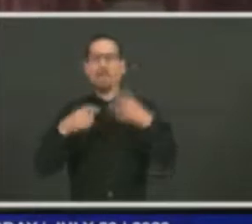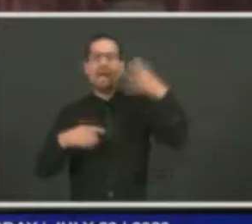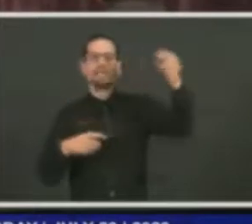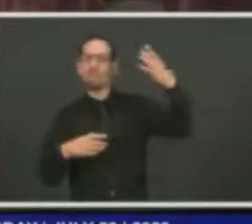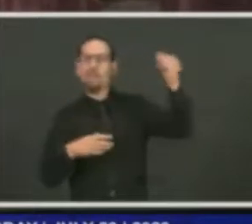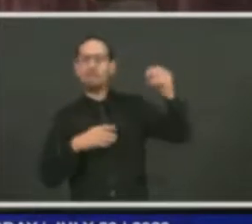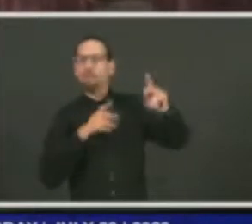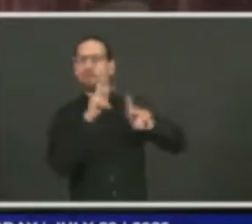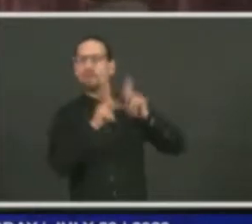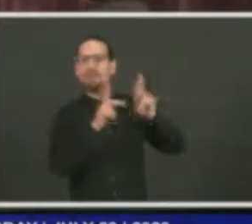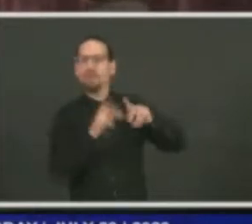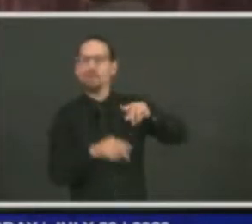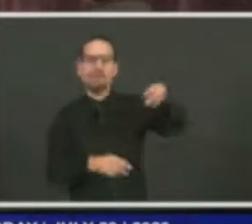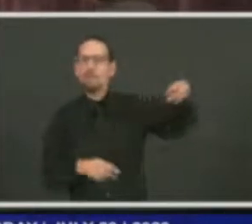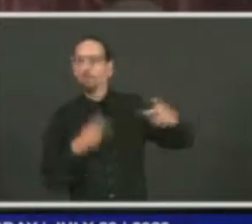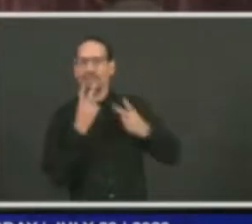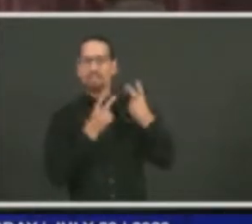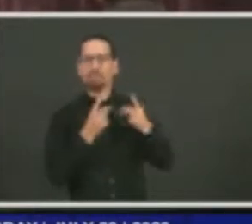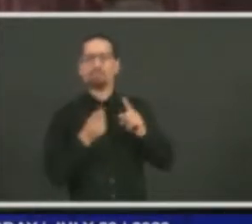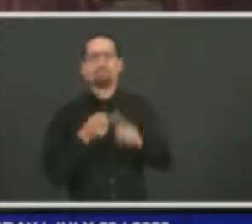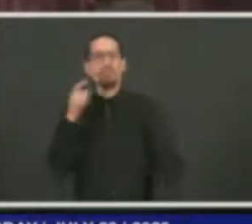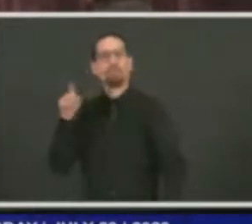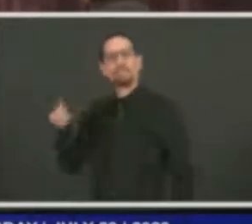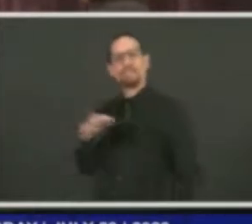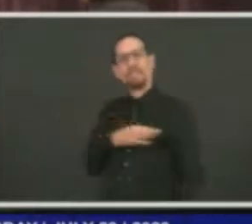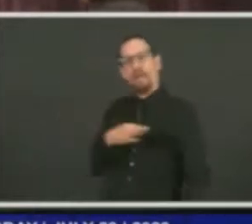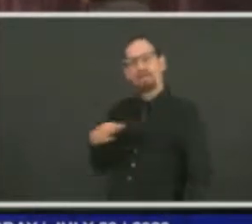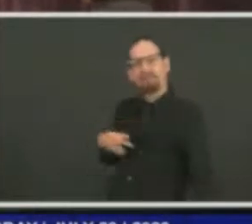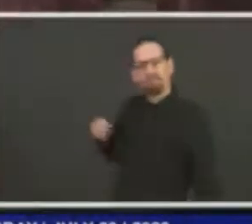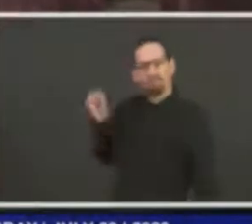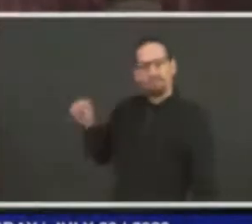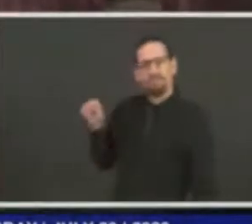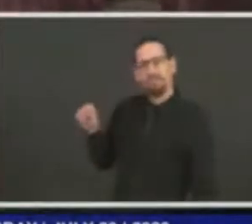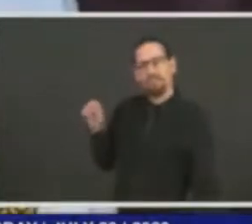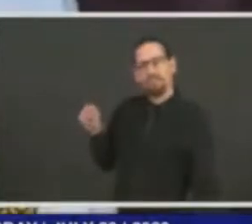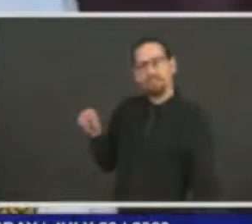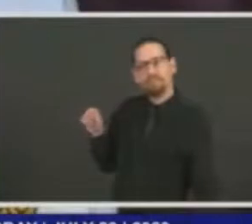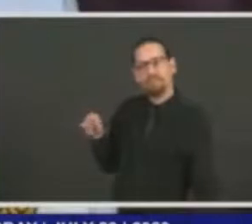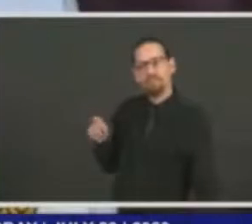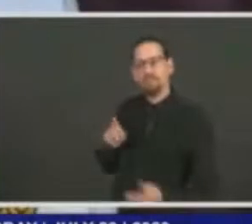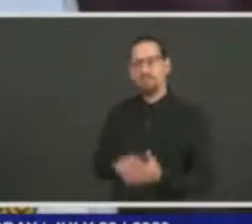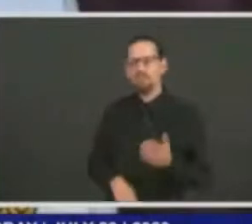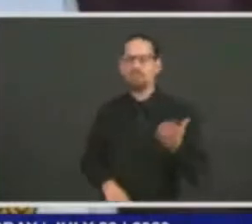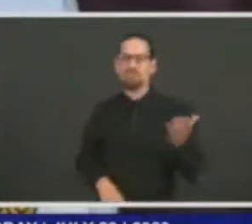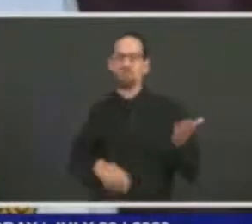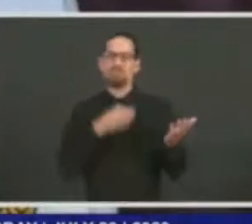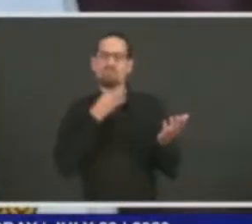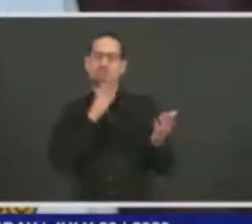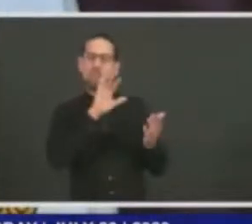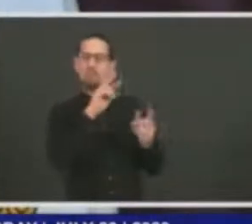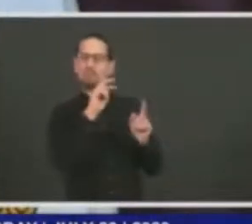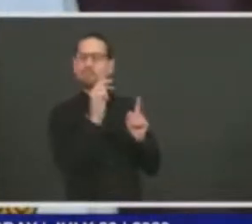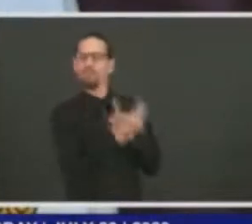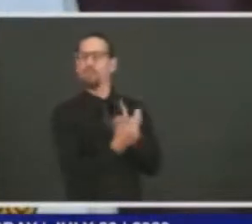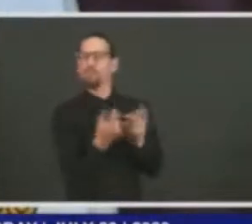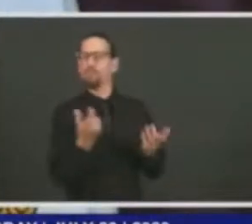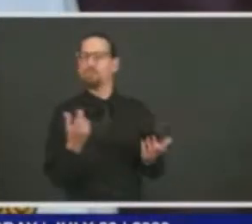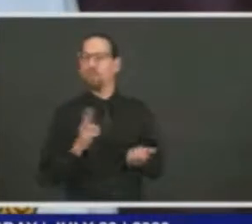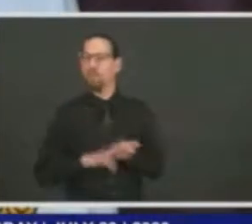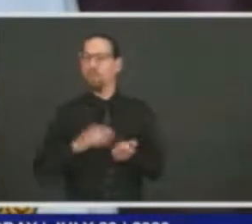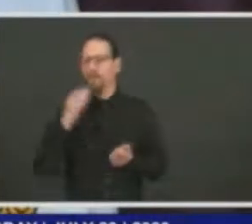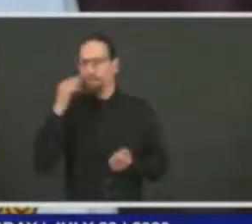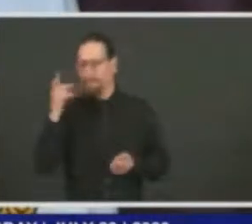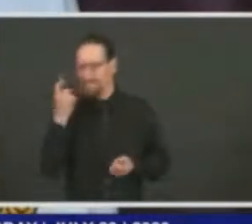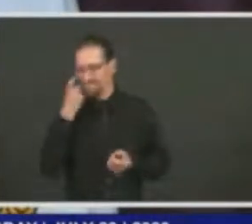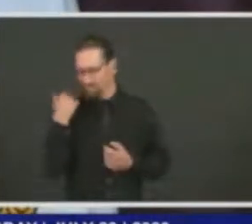So what is your directive to nursing home on visits when there are coronavirus cases found in that nursing home? We